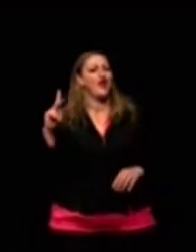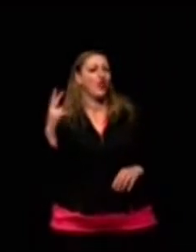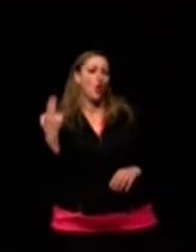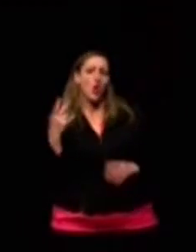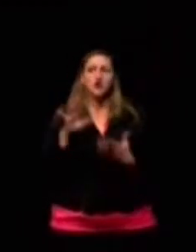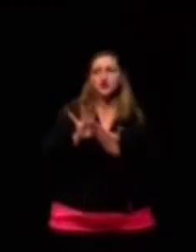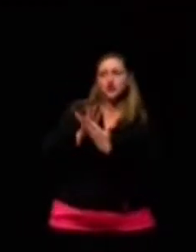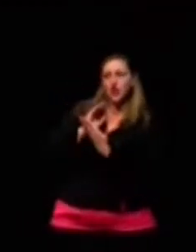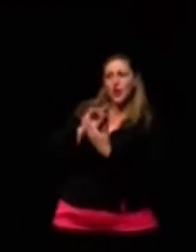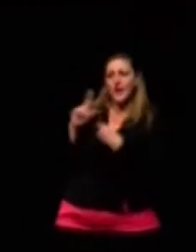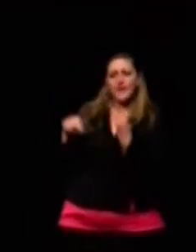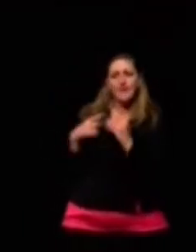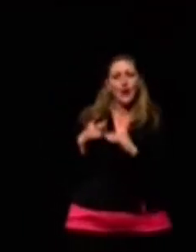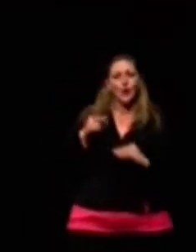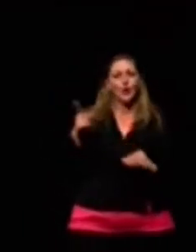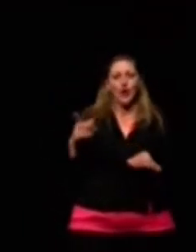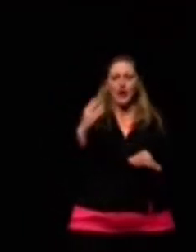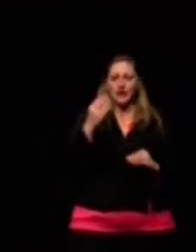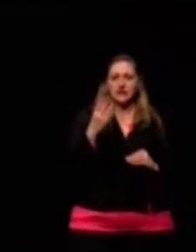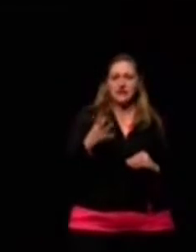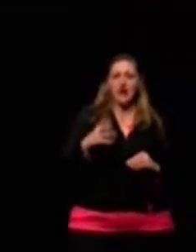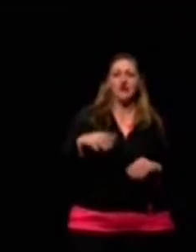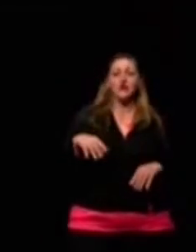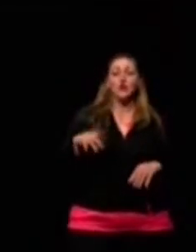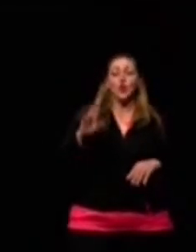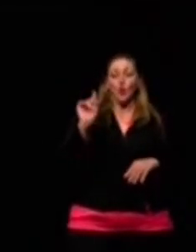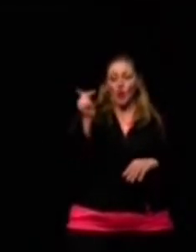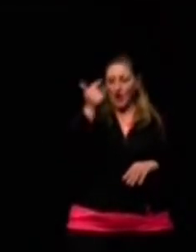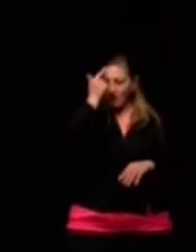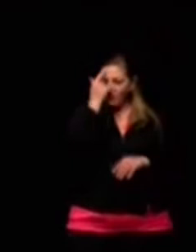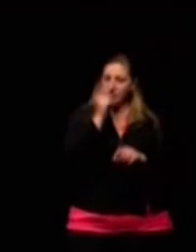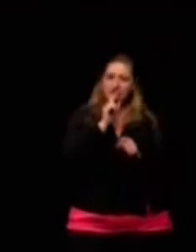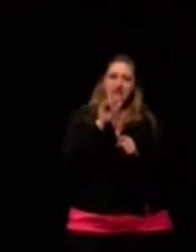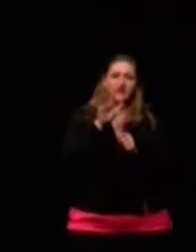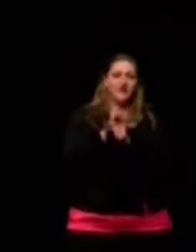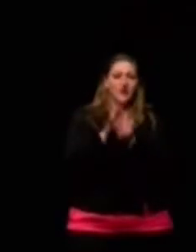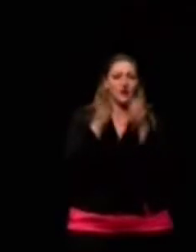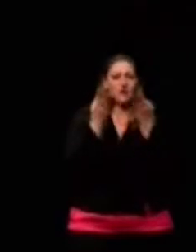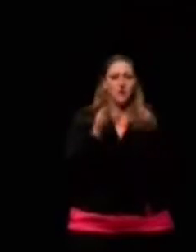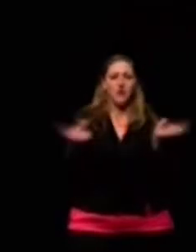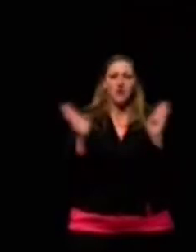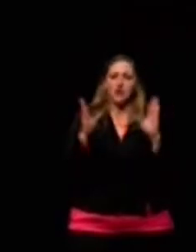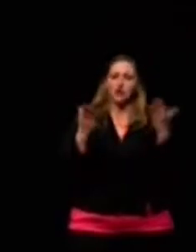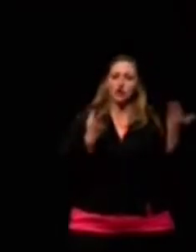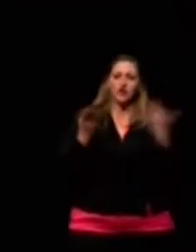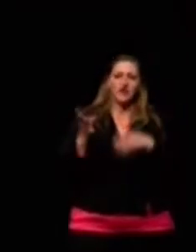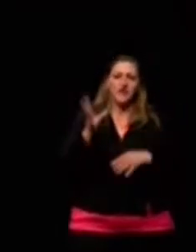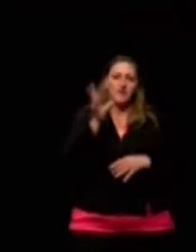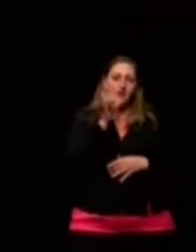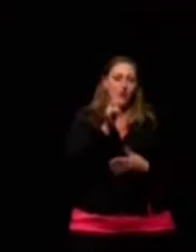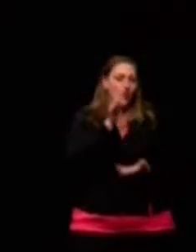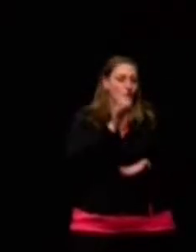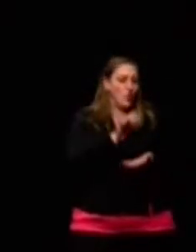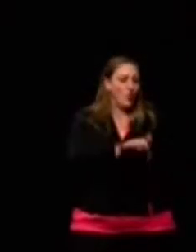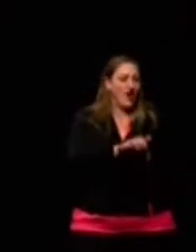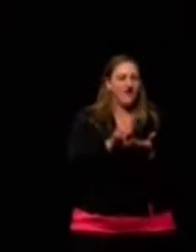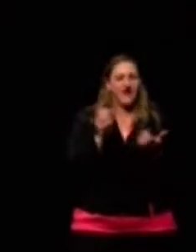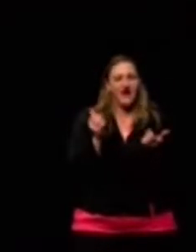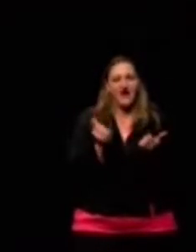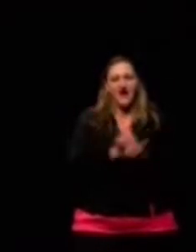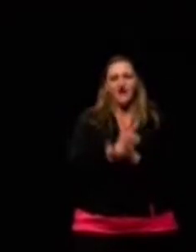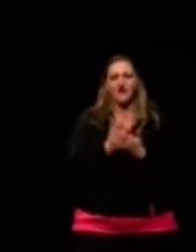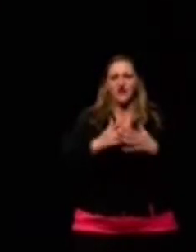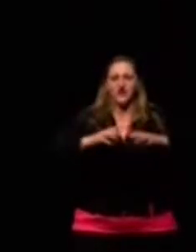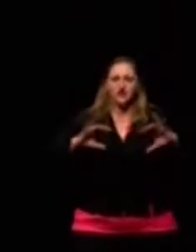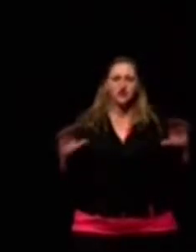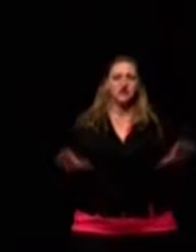her, I can tell you that Governor Hochul is a devoted public servant, a mother, a wife, and everything she